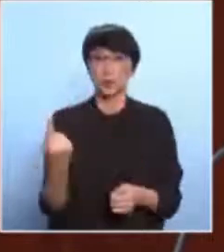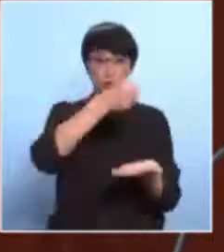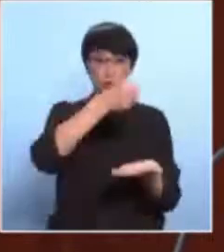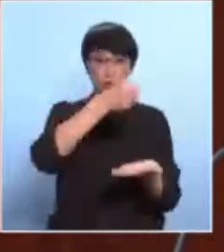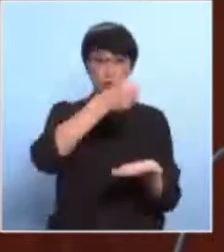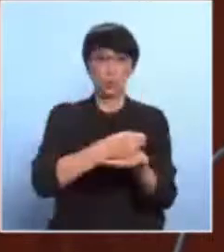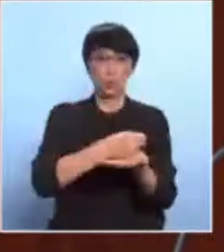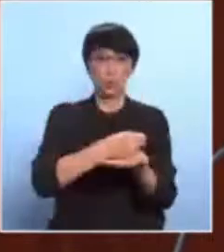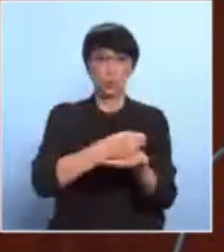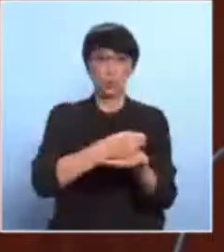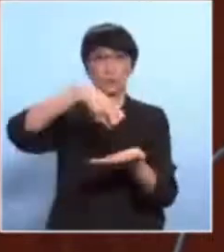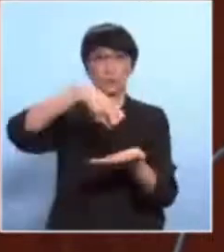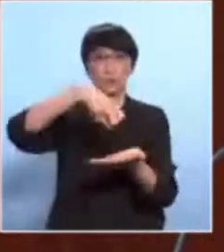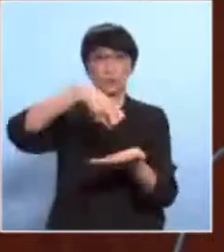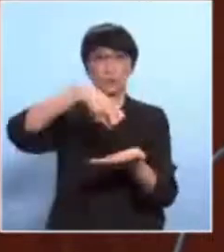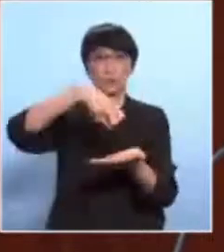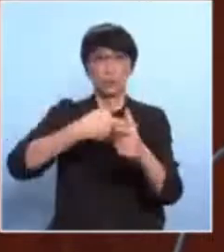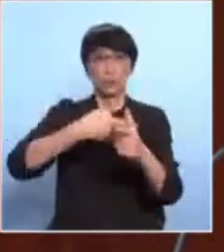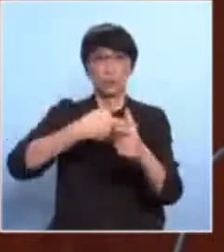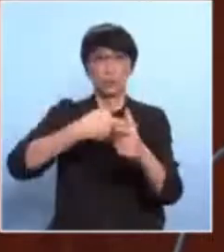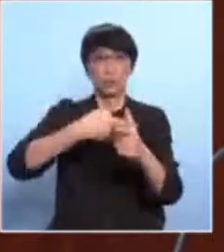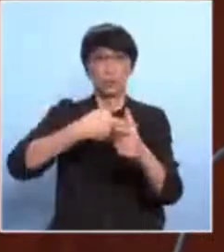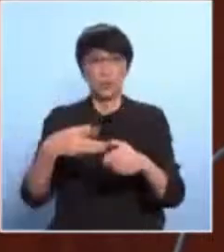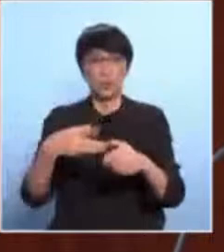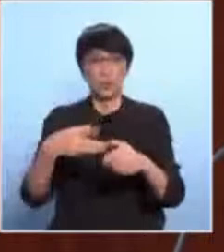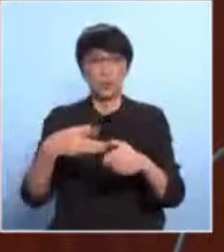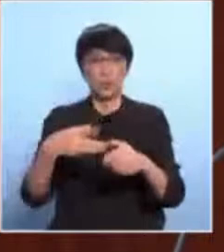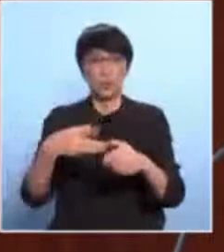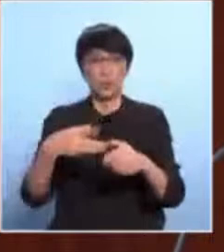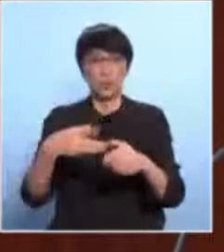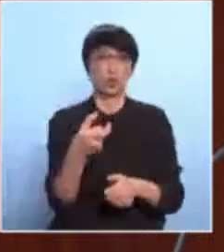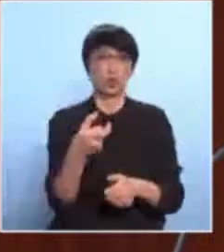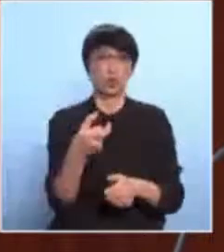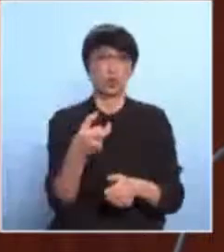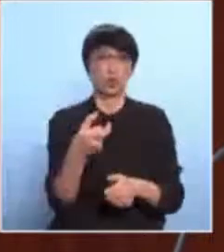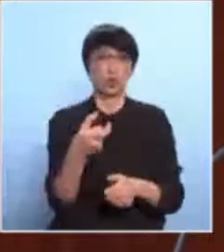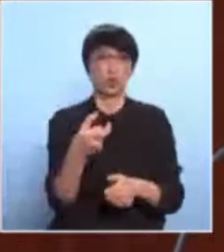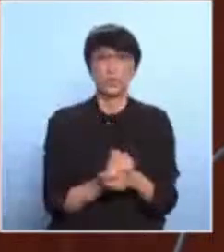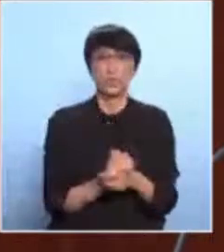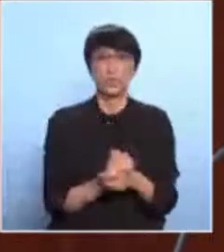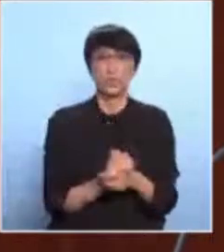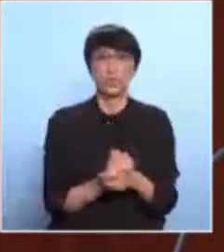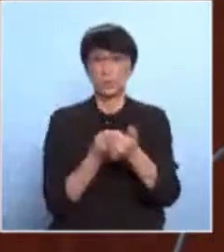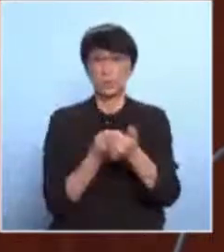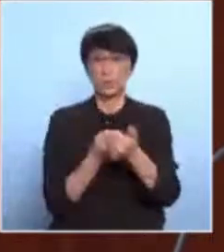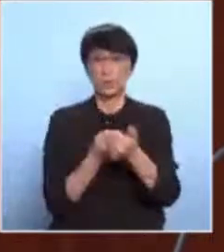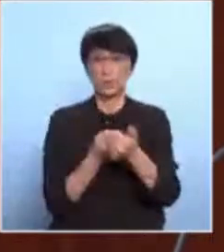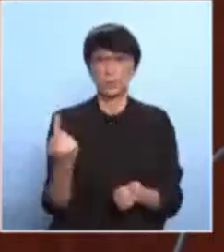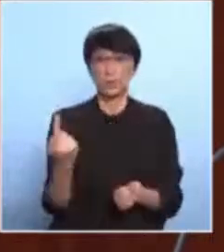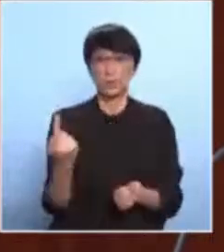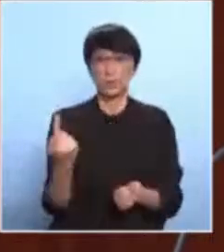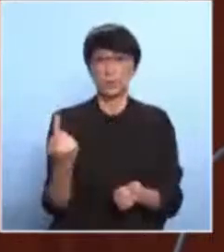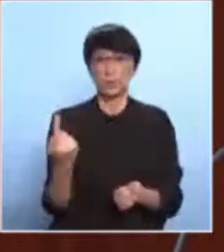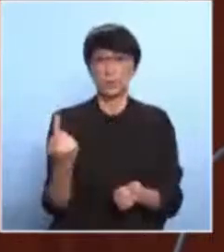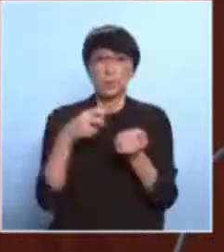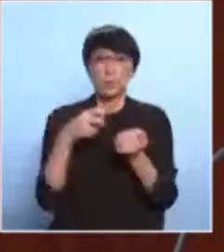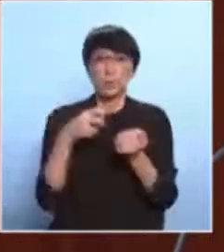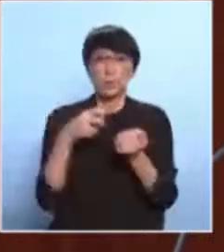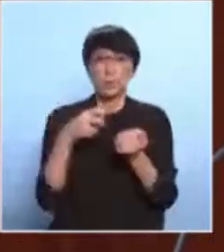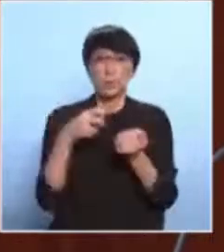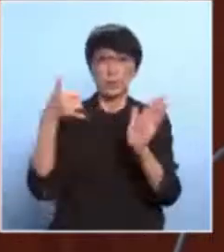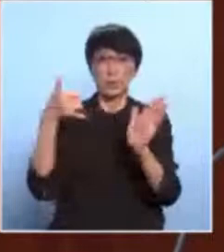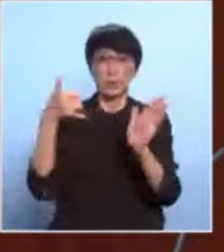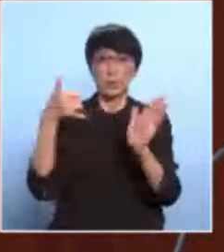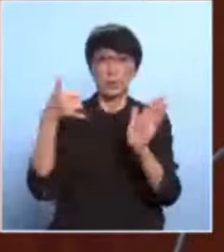each registered apprentice with additional monthly training allowance and subsidize graduated apprentices in undertaking